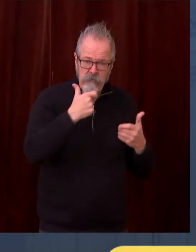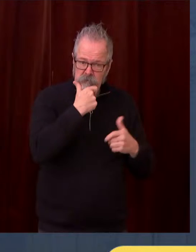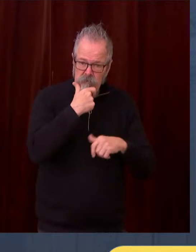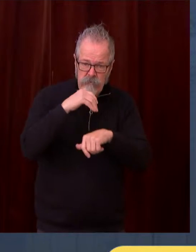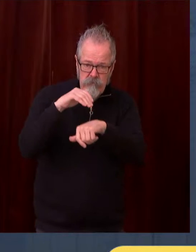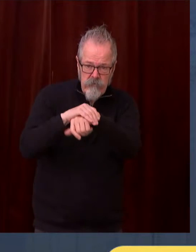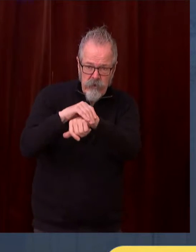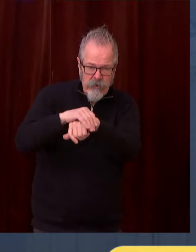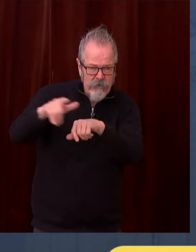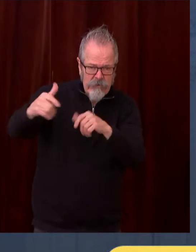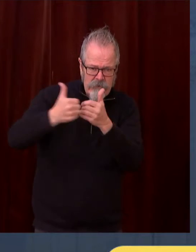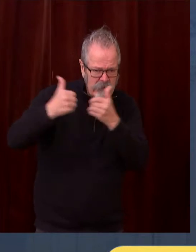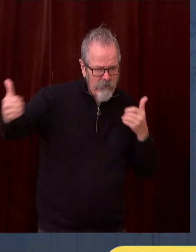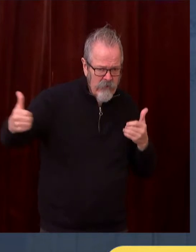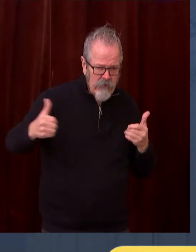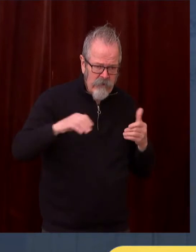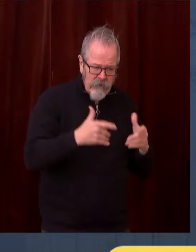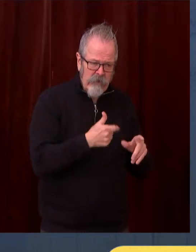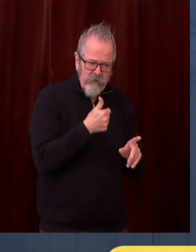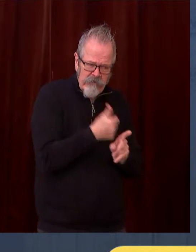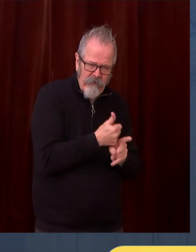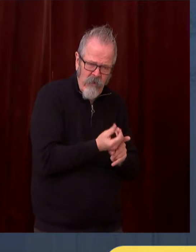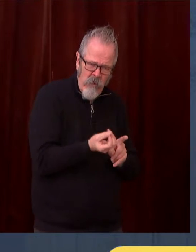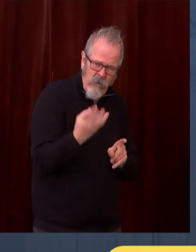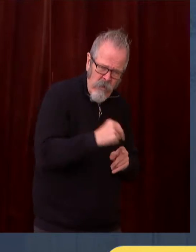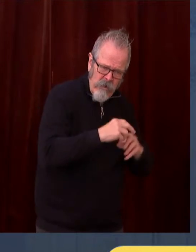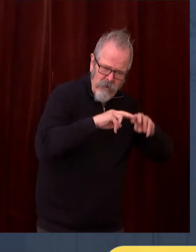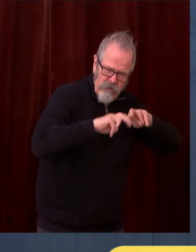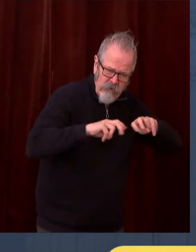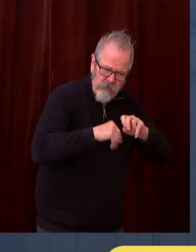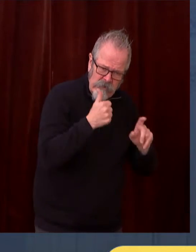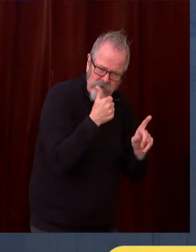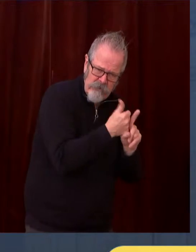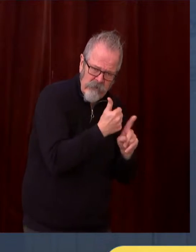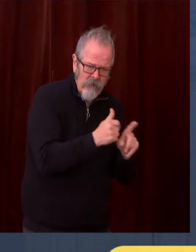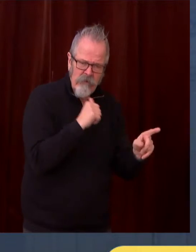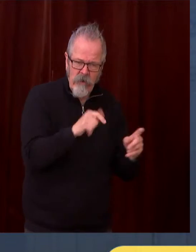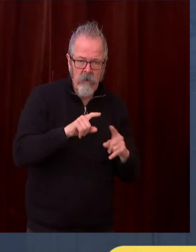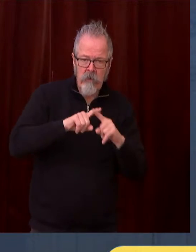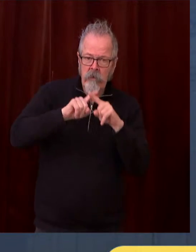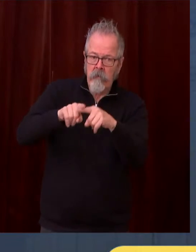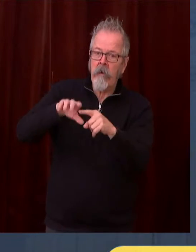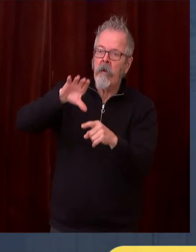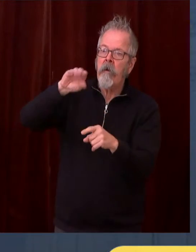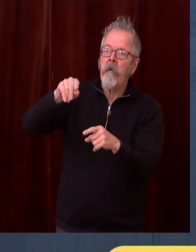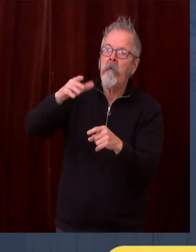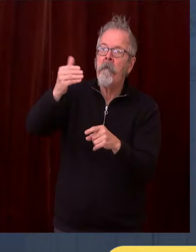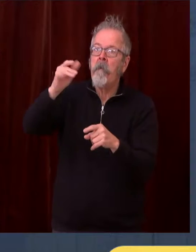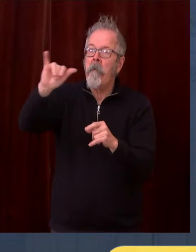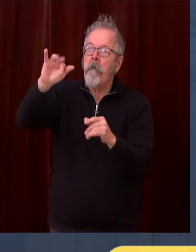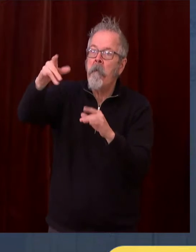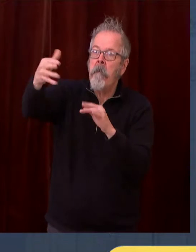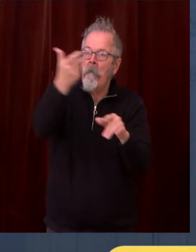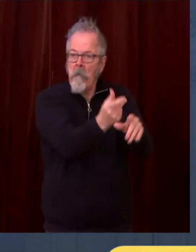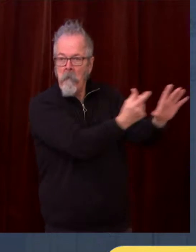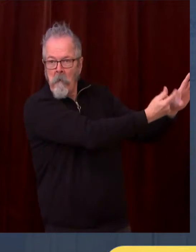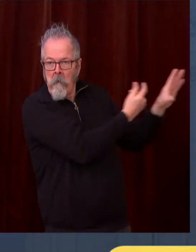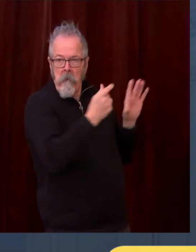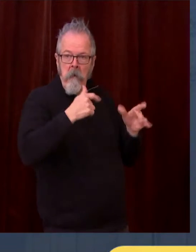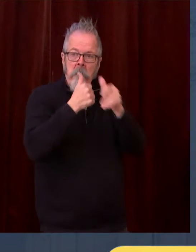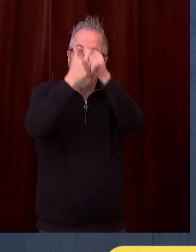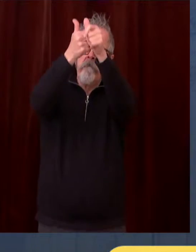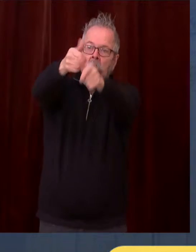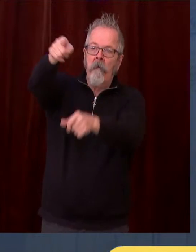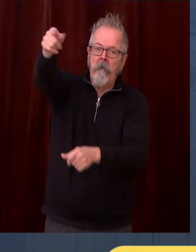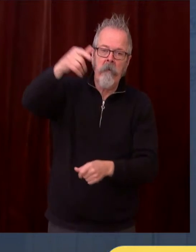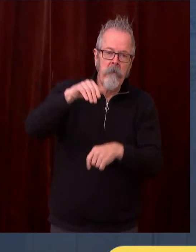The process that was followed was absolutely rigorous. We